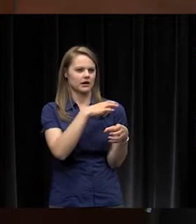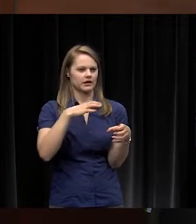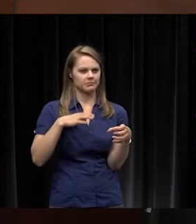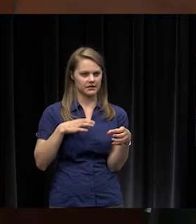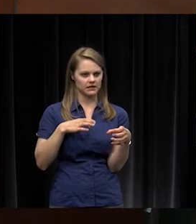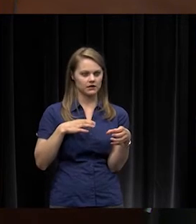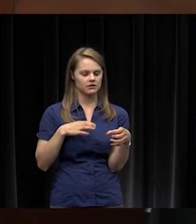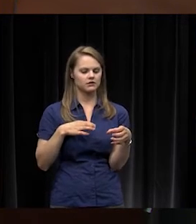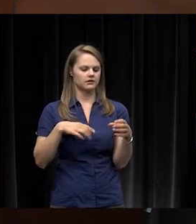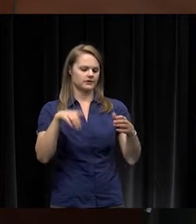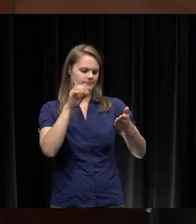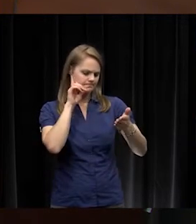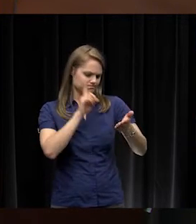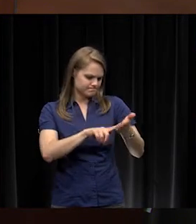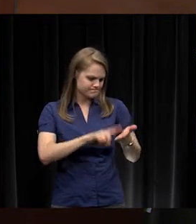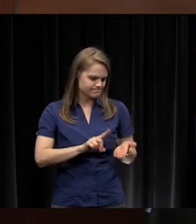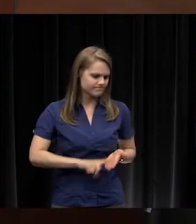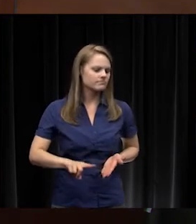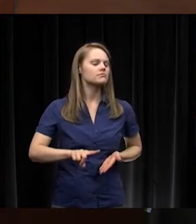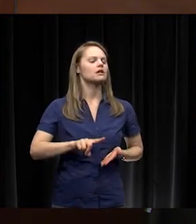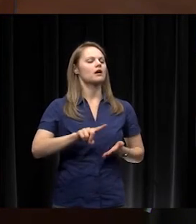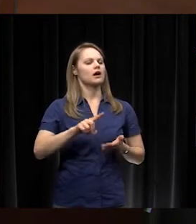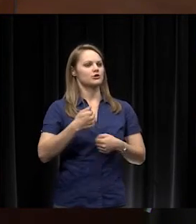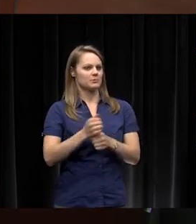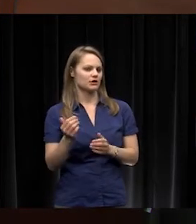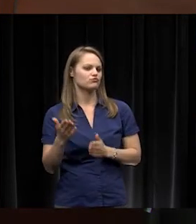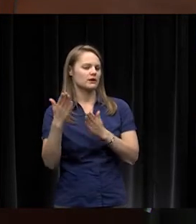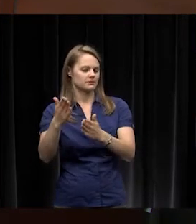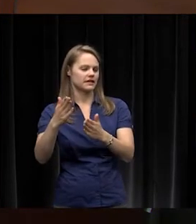on August 9th of 2016. Second.